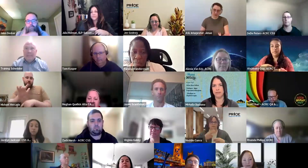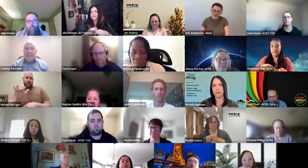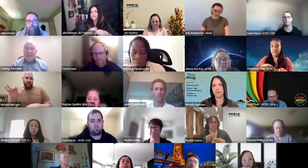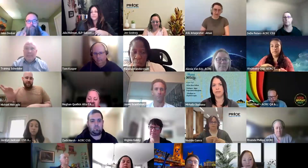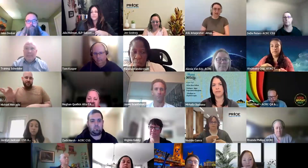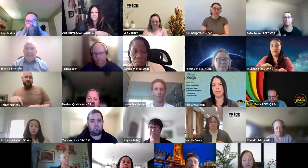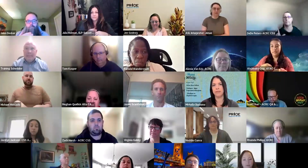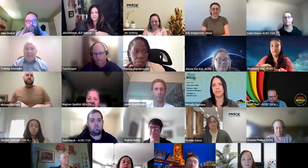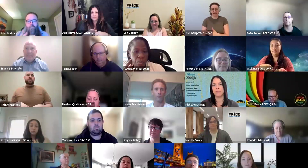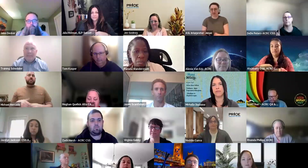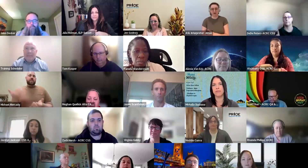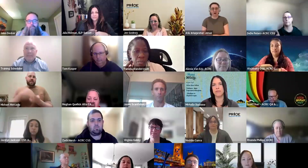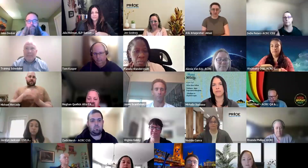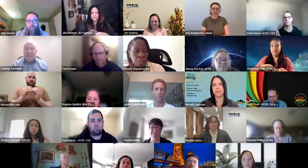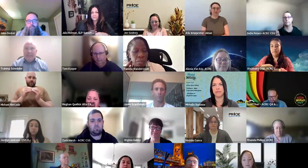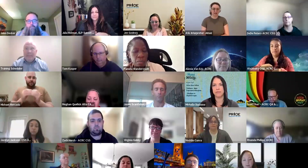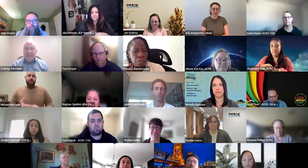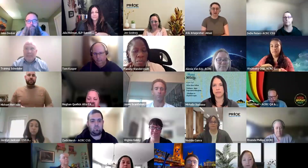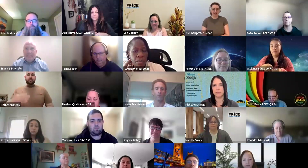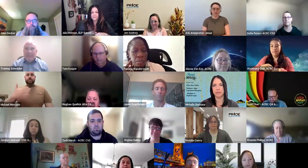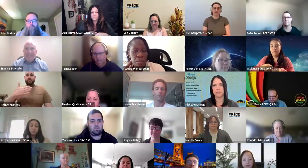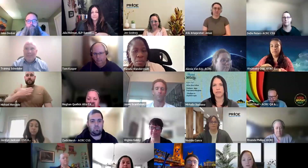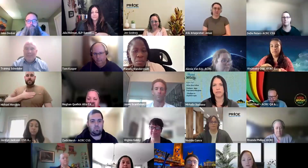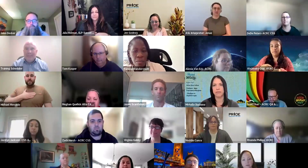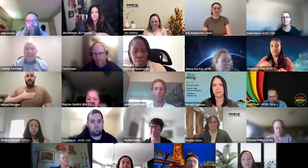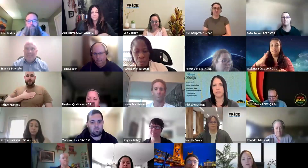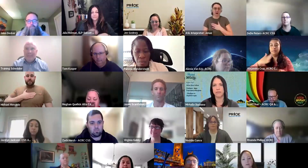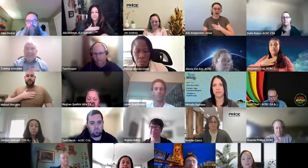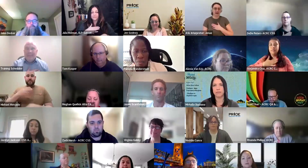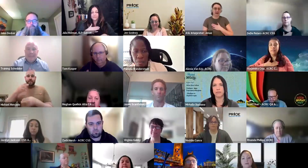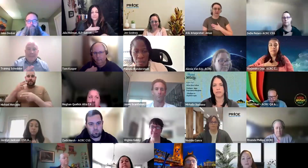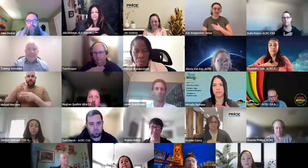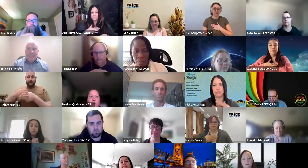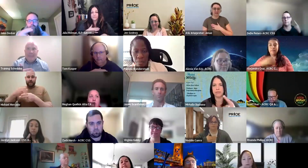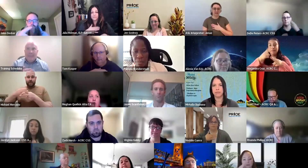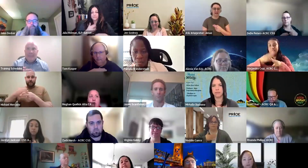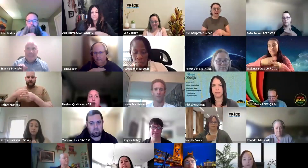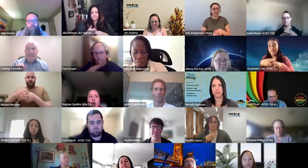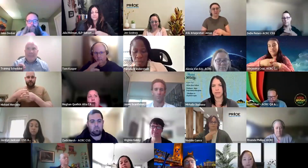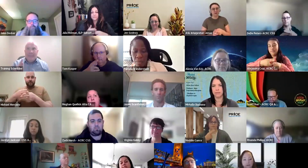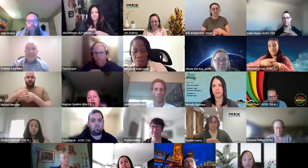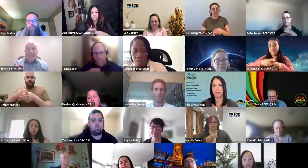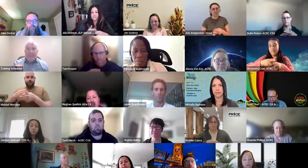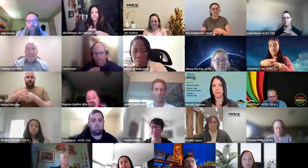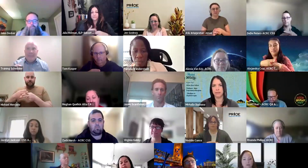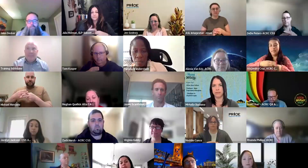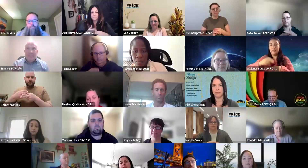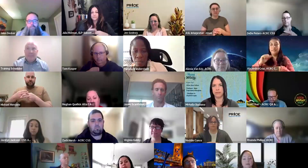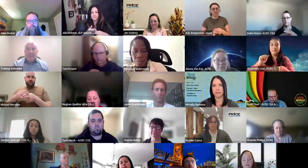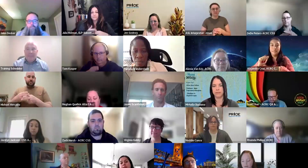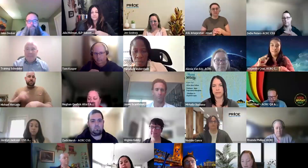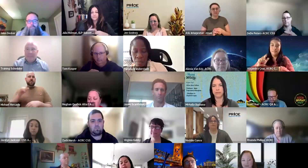Yeah, and then you can practice on your own finger spelling your name. So you'll do my name,